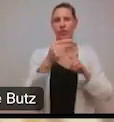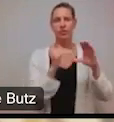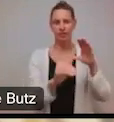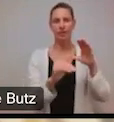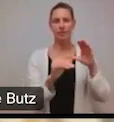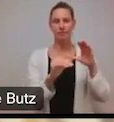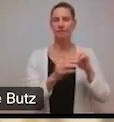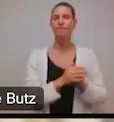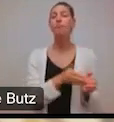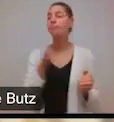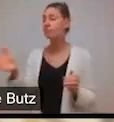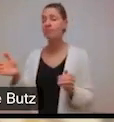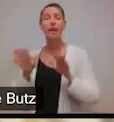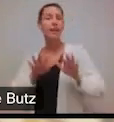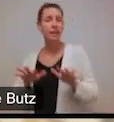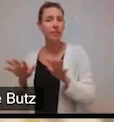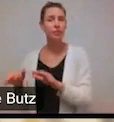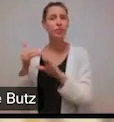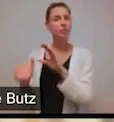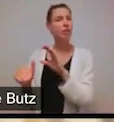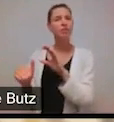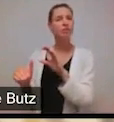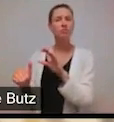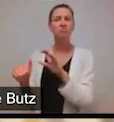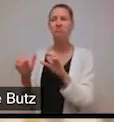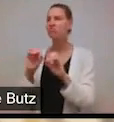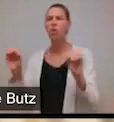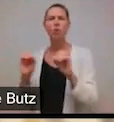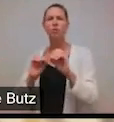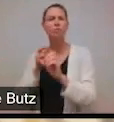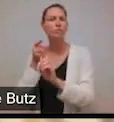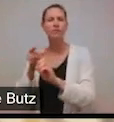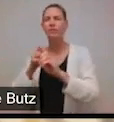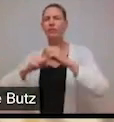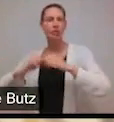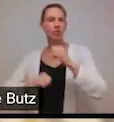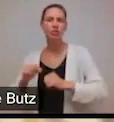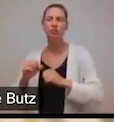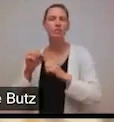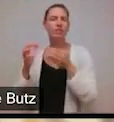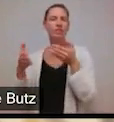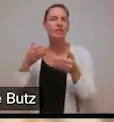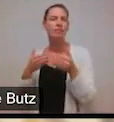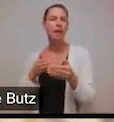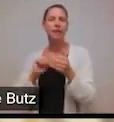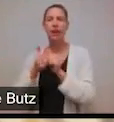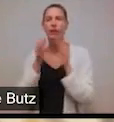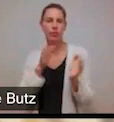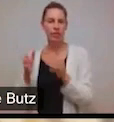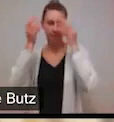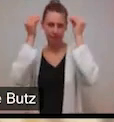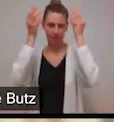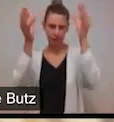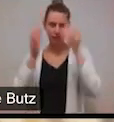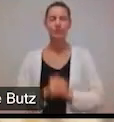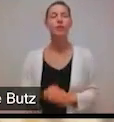email. Casual emails don't have that. It doesn't matter how information is organized. And we're going to talk